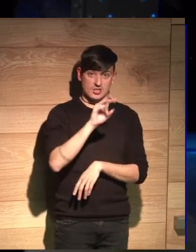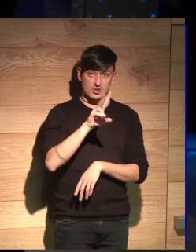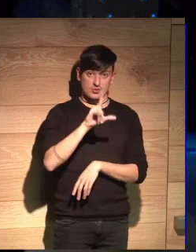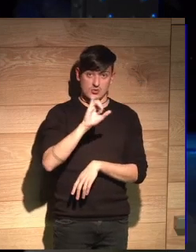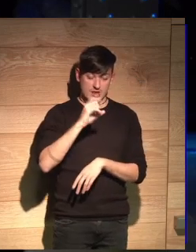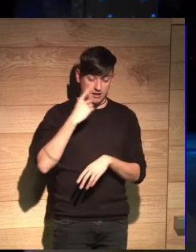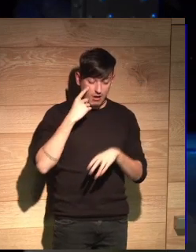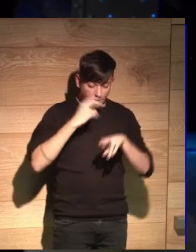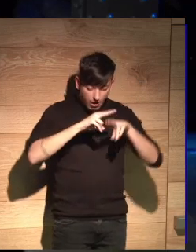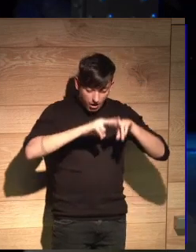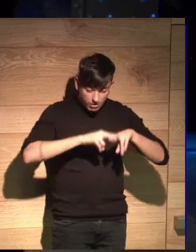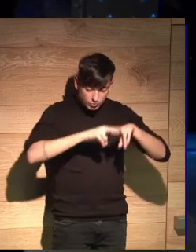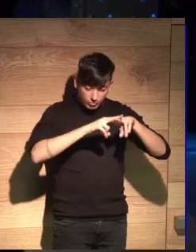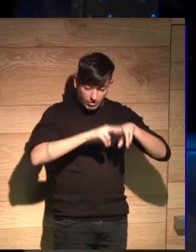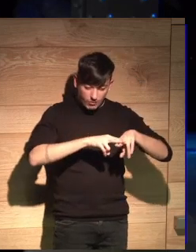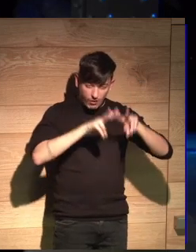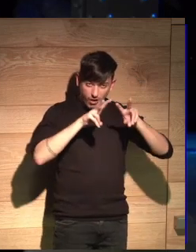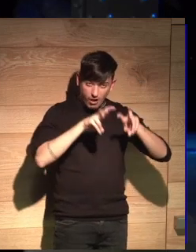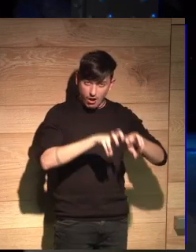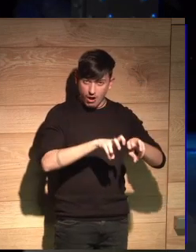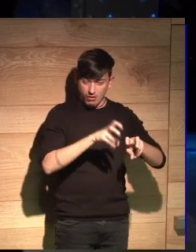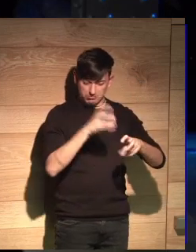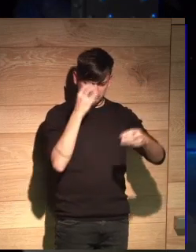Julian Huxley studying axolotls